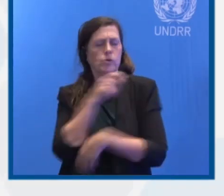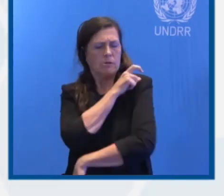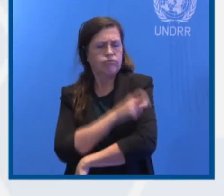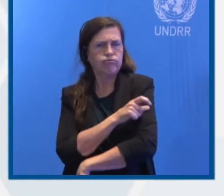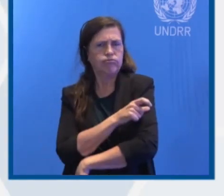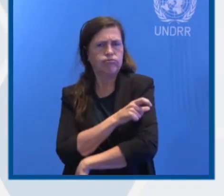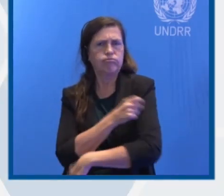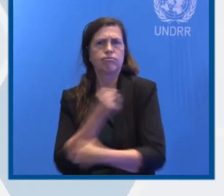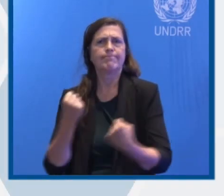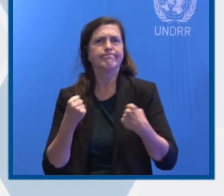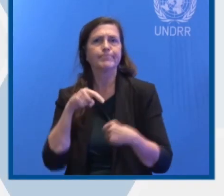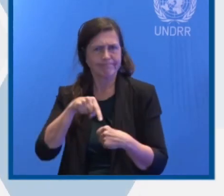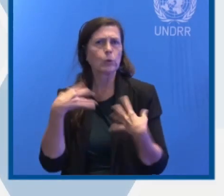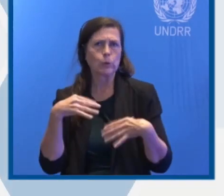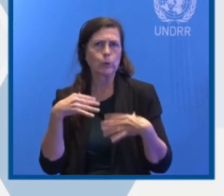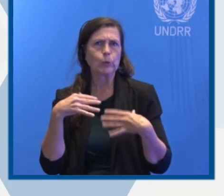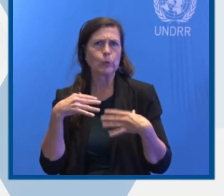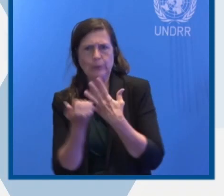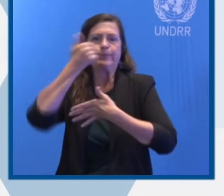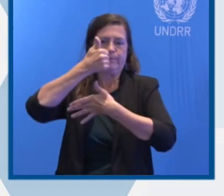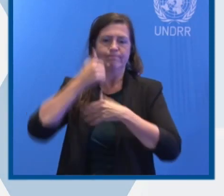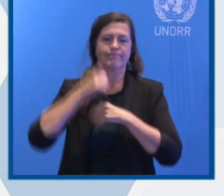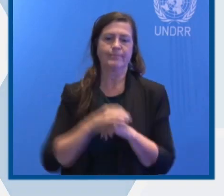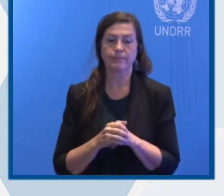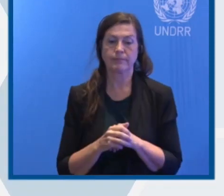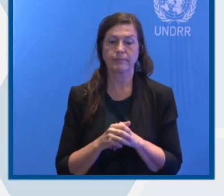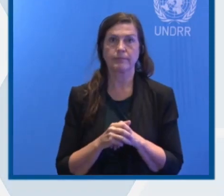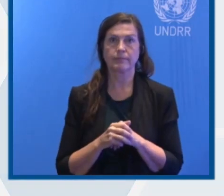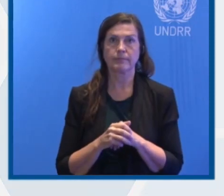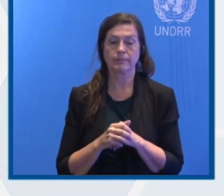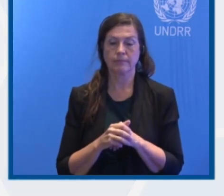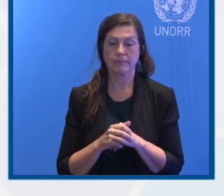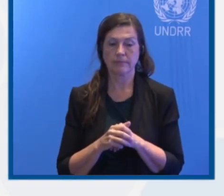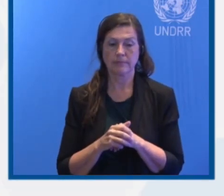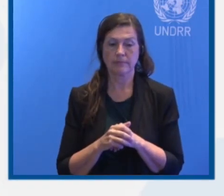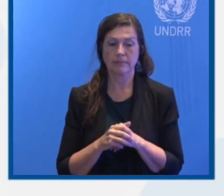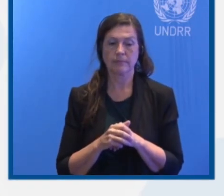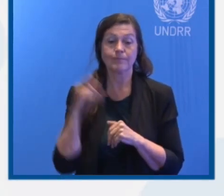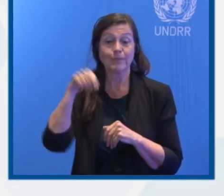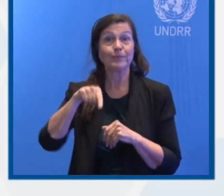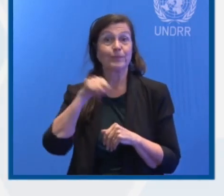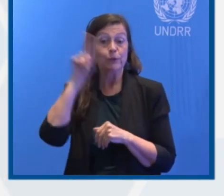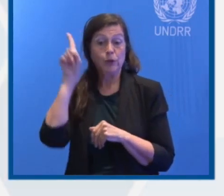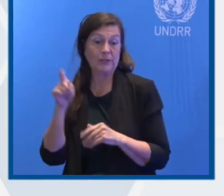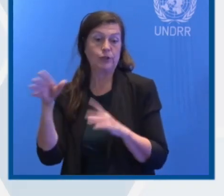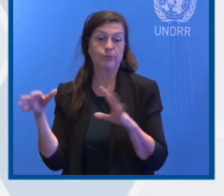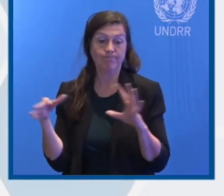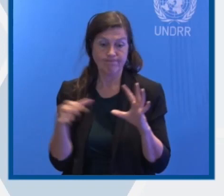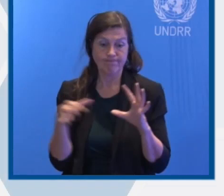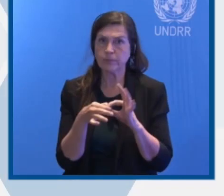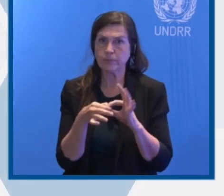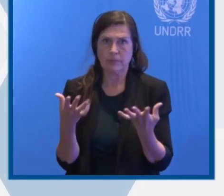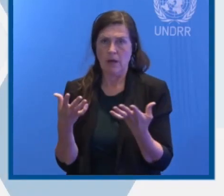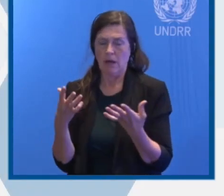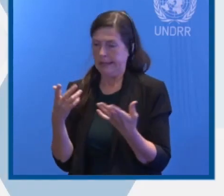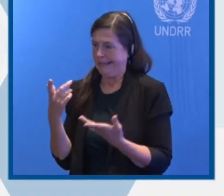there is already a shortage in providing the required infrastructure for the community and the people. So,